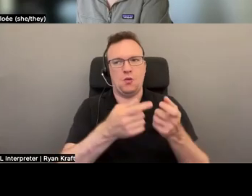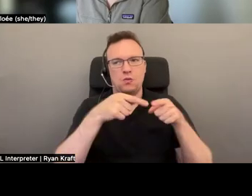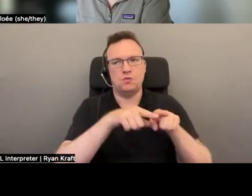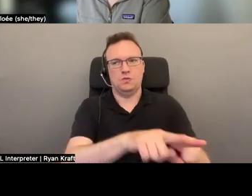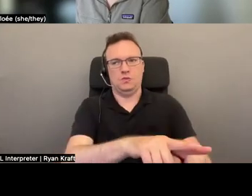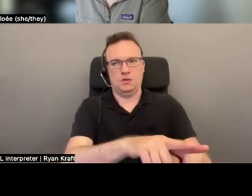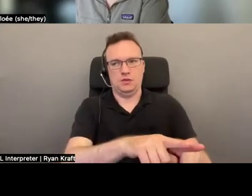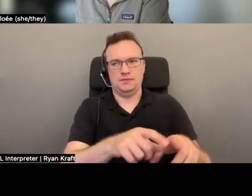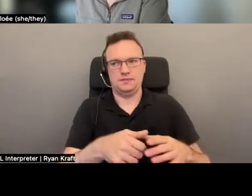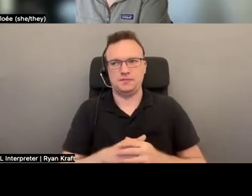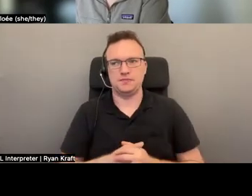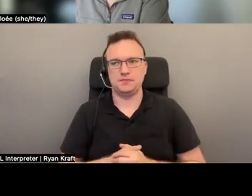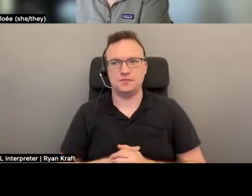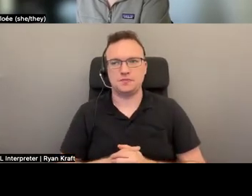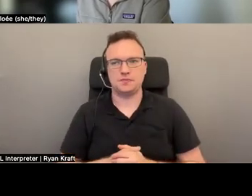disability and